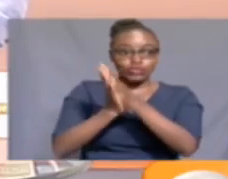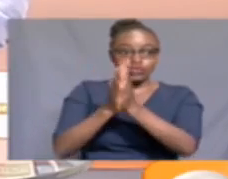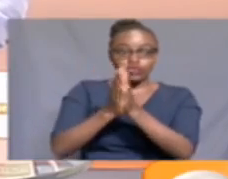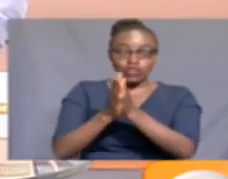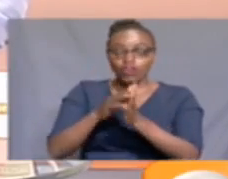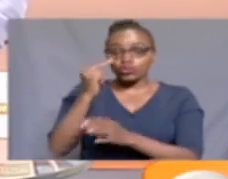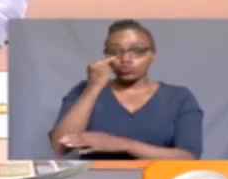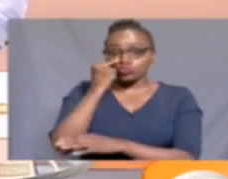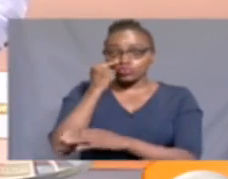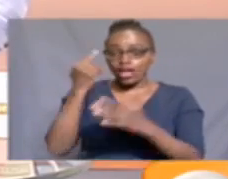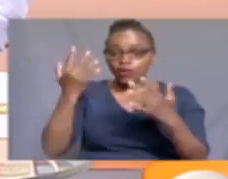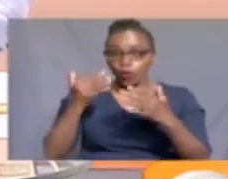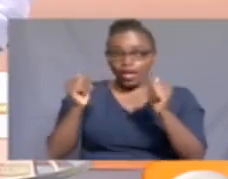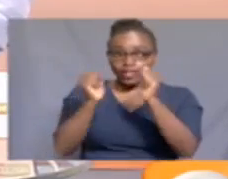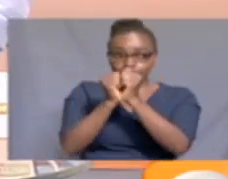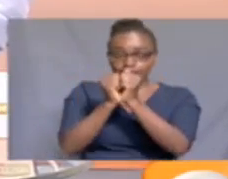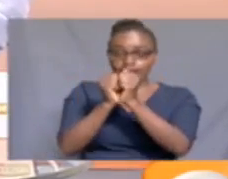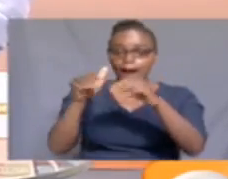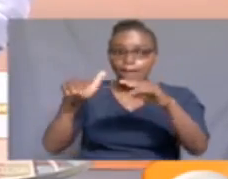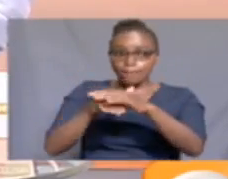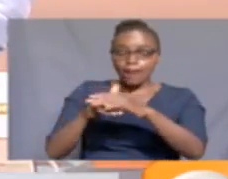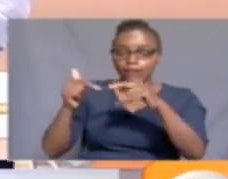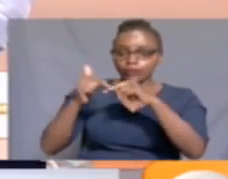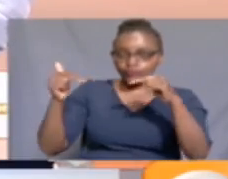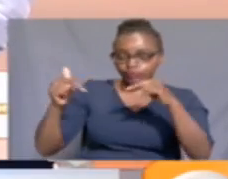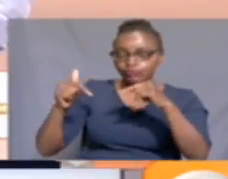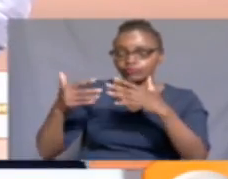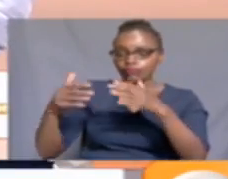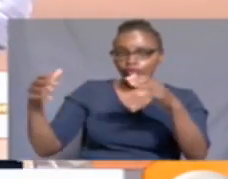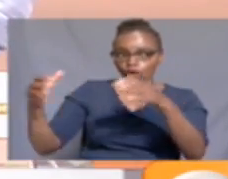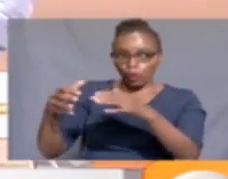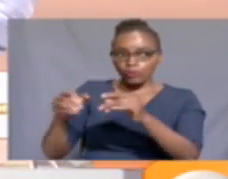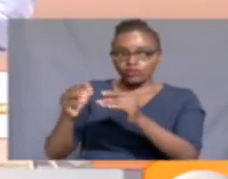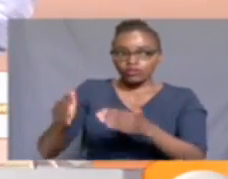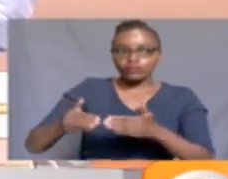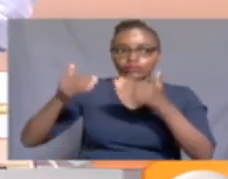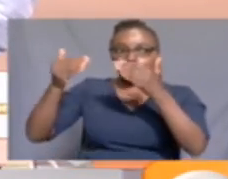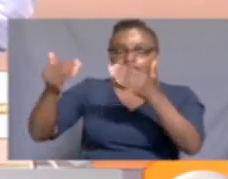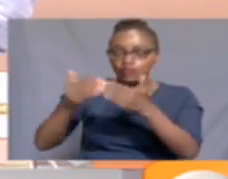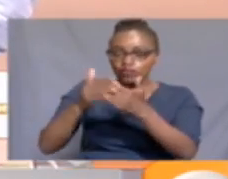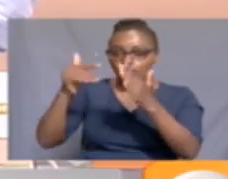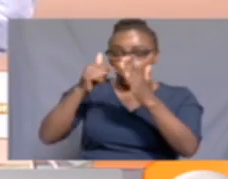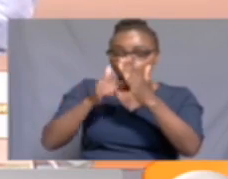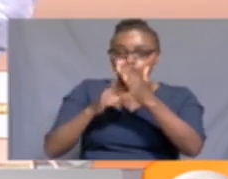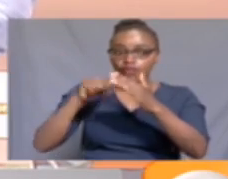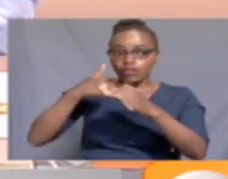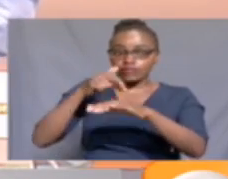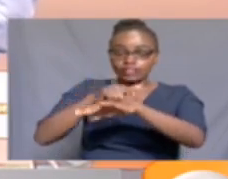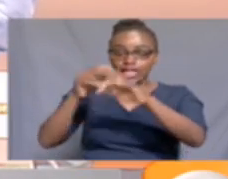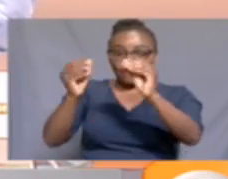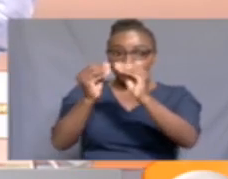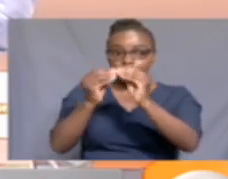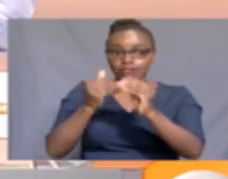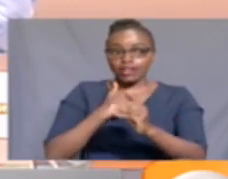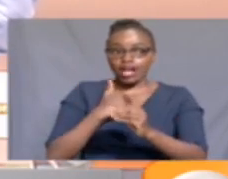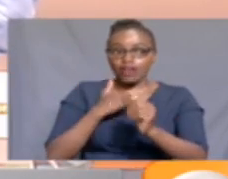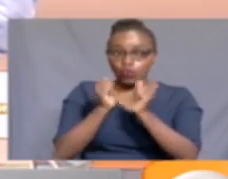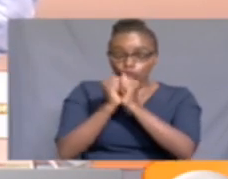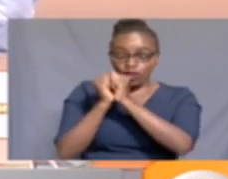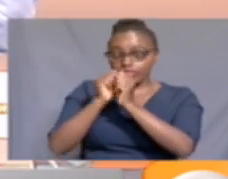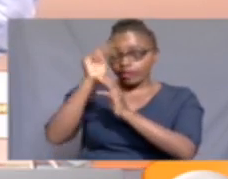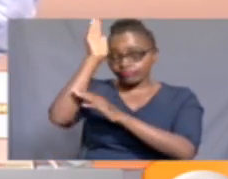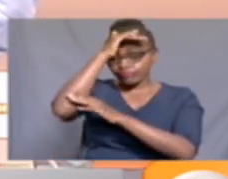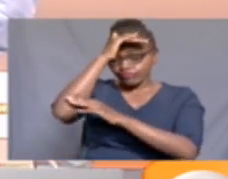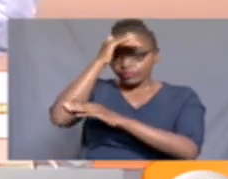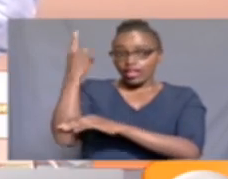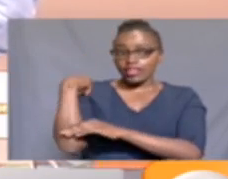On to Sudan, where a 10-member opposition delegation submitted a list of demands during a meeting with the military